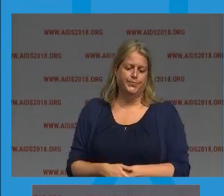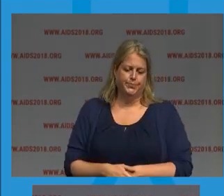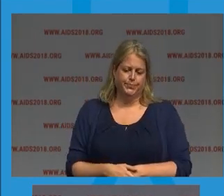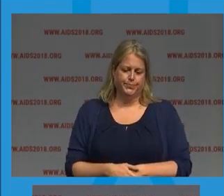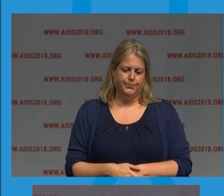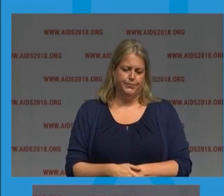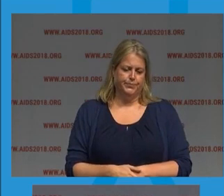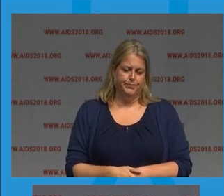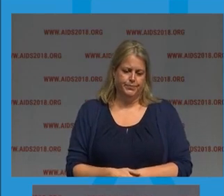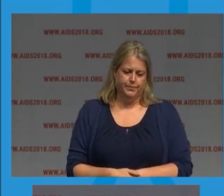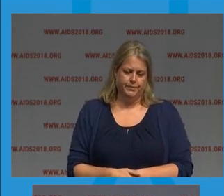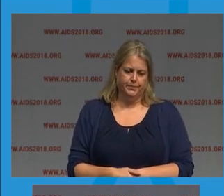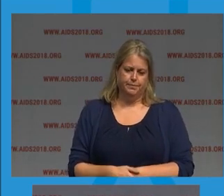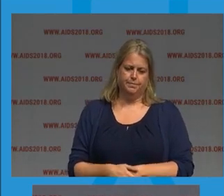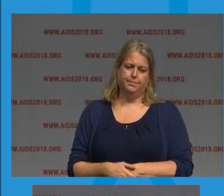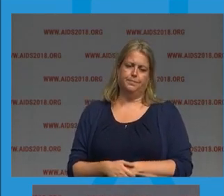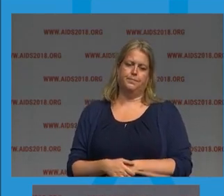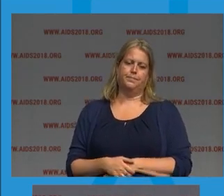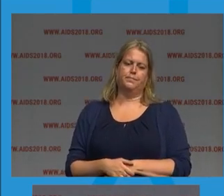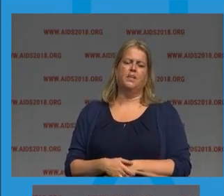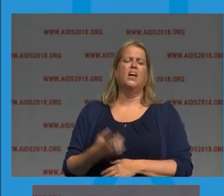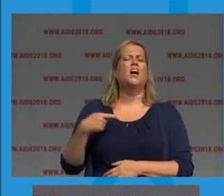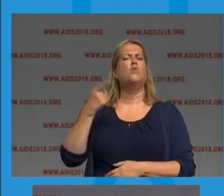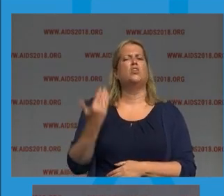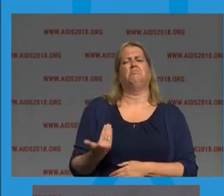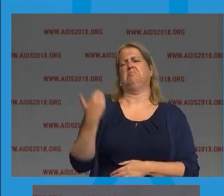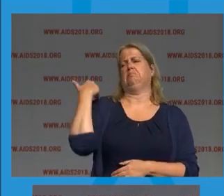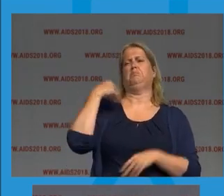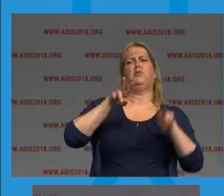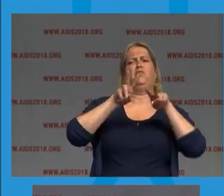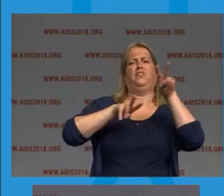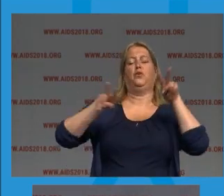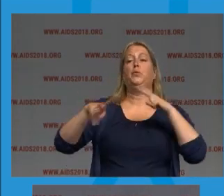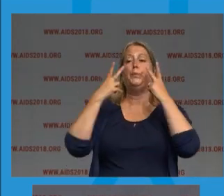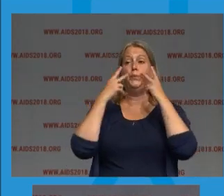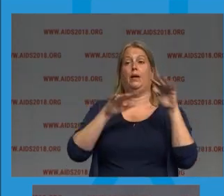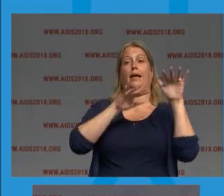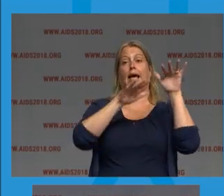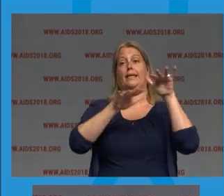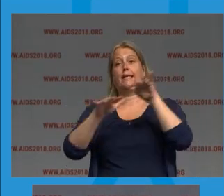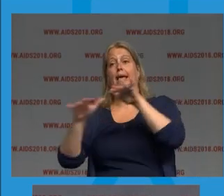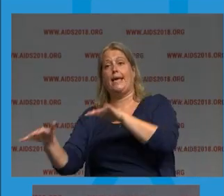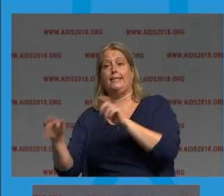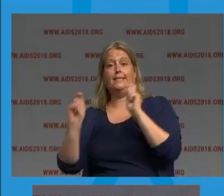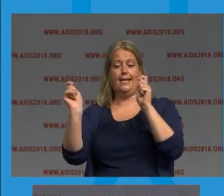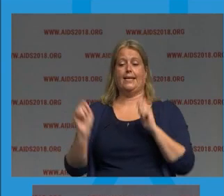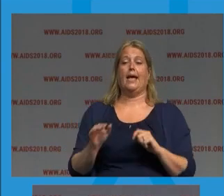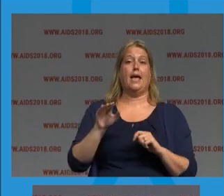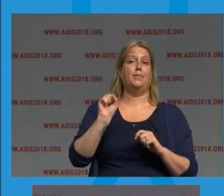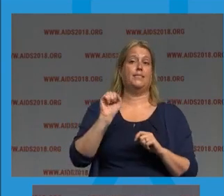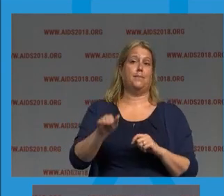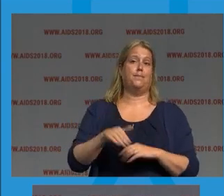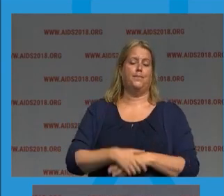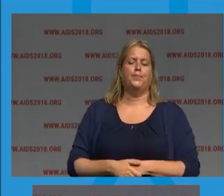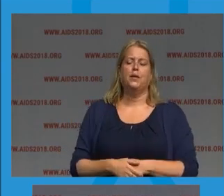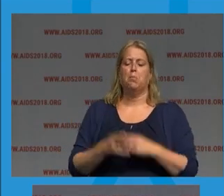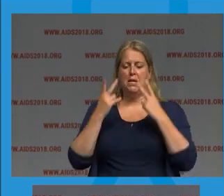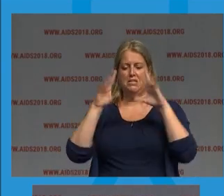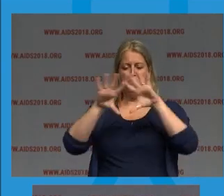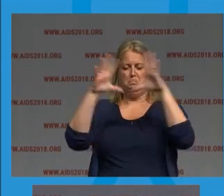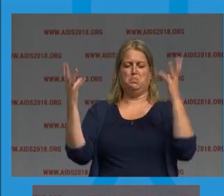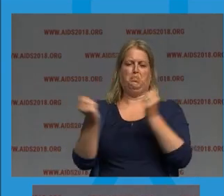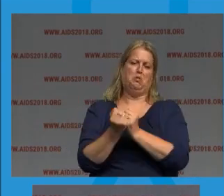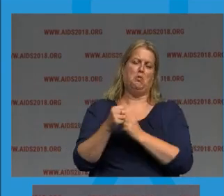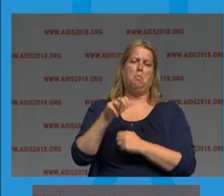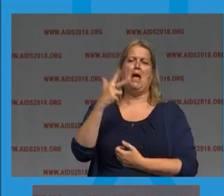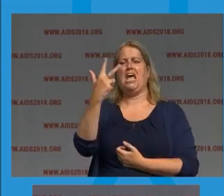continent. Mishra et al. Recently did a review of looking at the cascade data among MSM, and you can see that in total they estimate